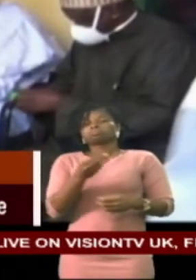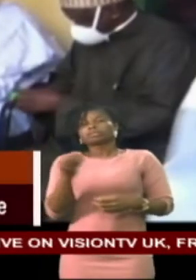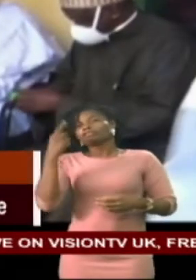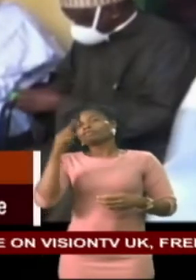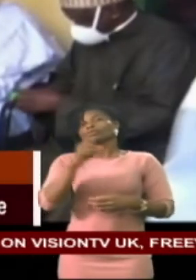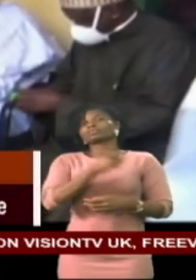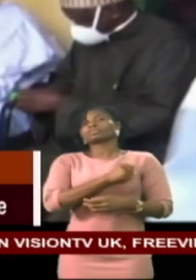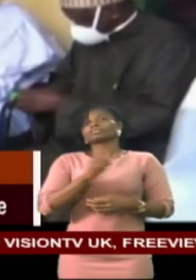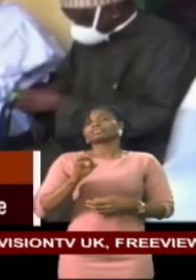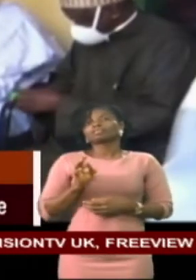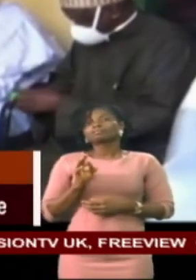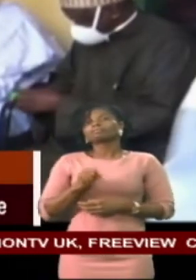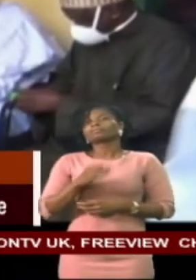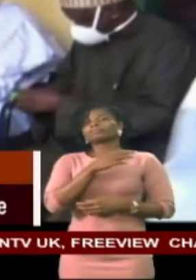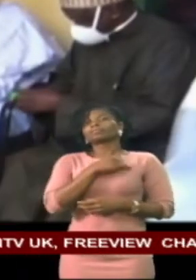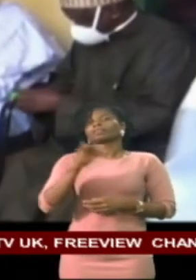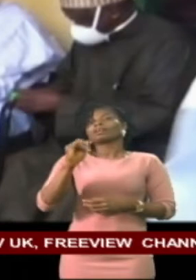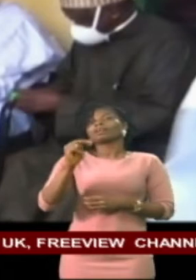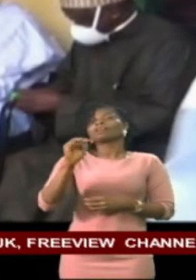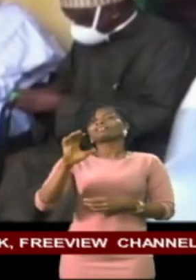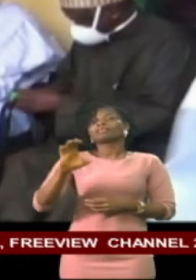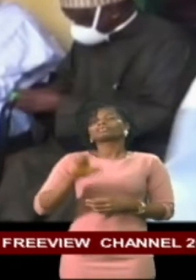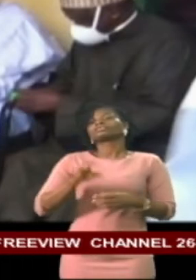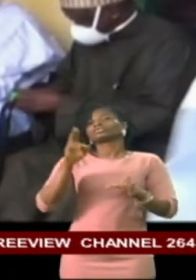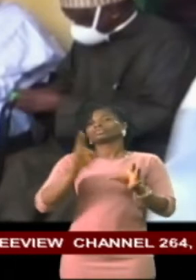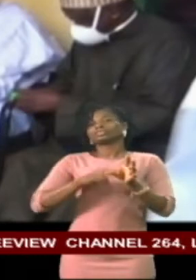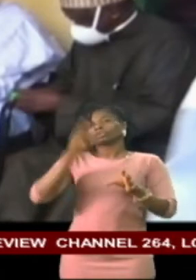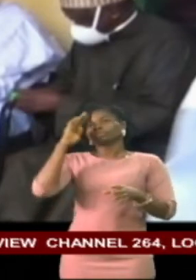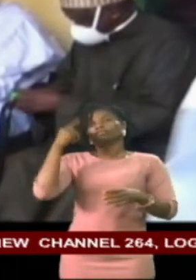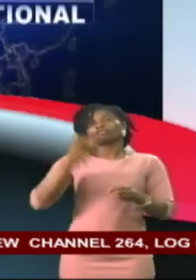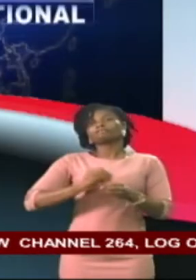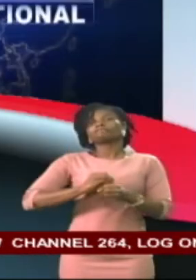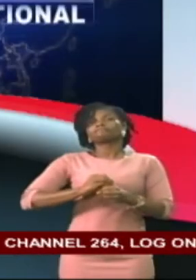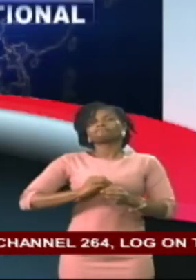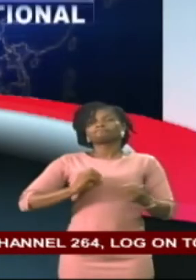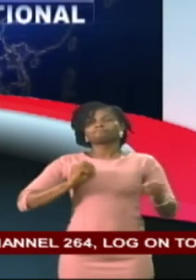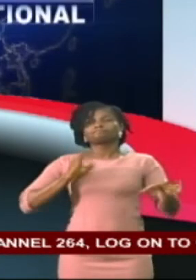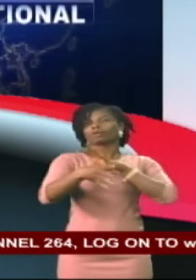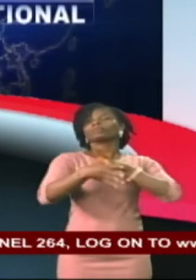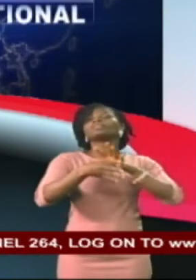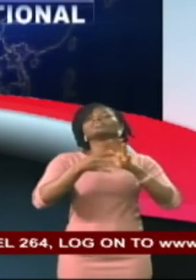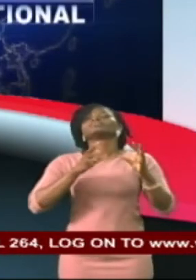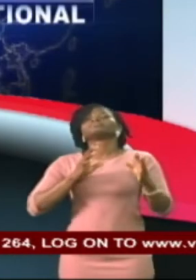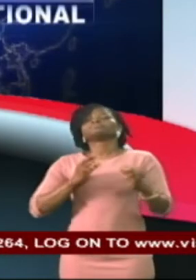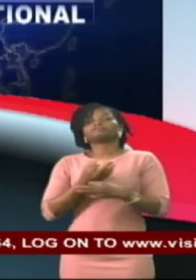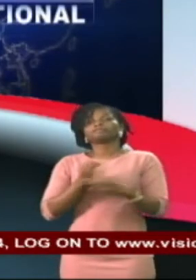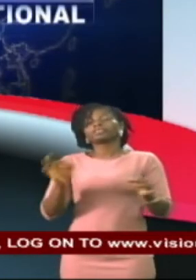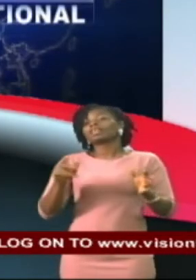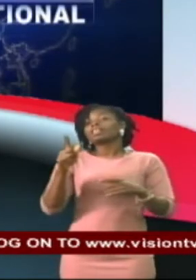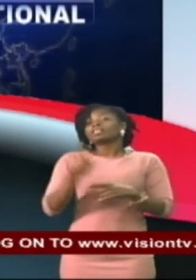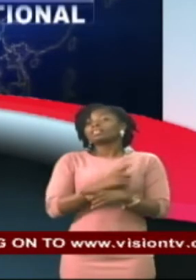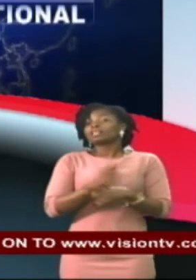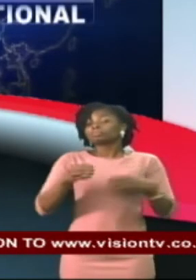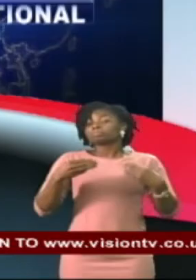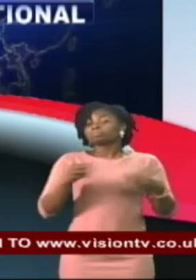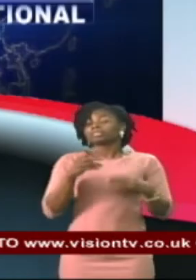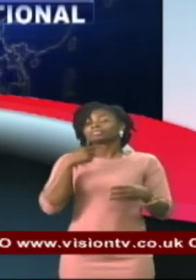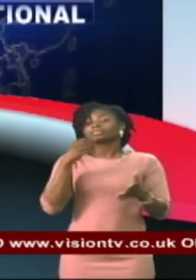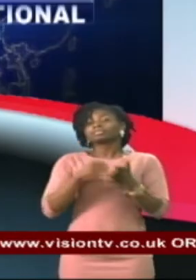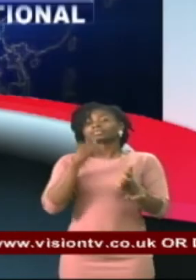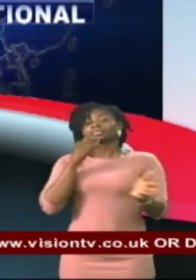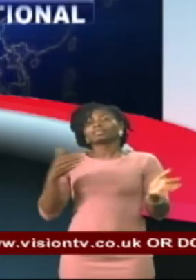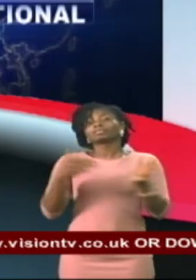also held talks with candidates for violence-free polls. The Labour Party says it is against the